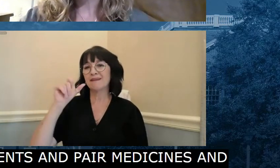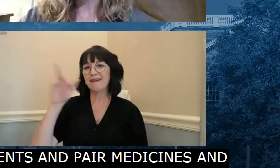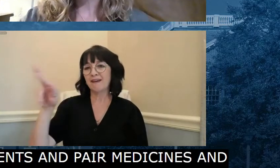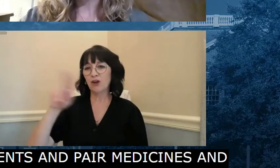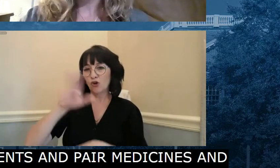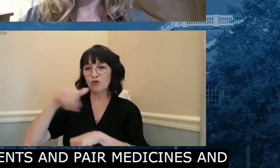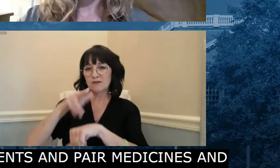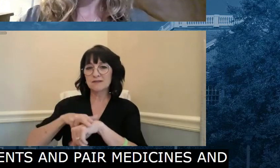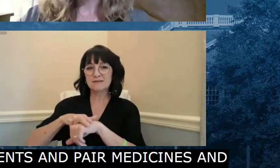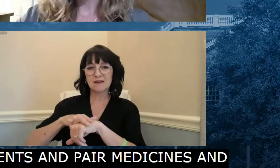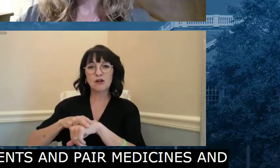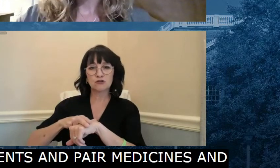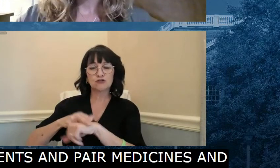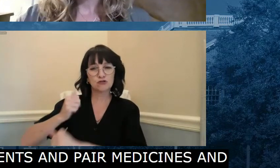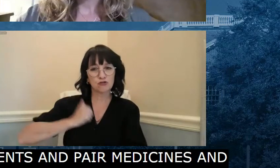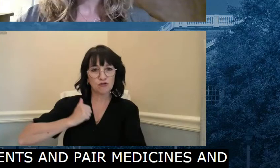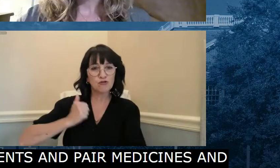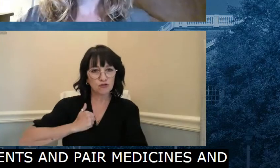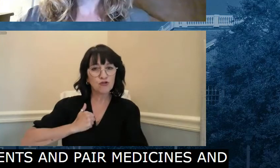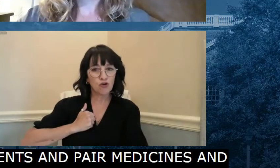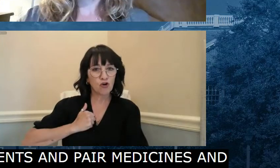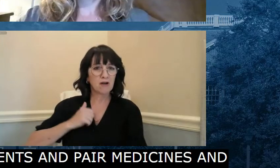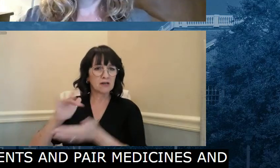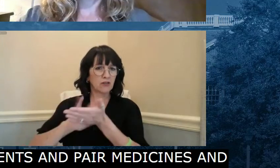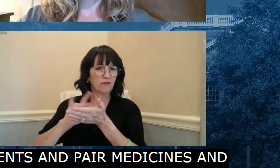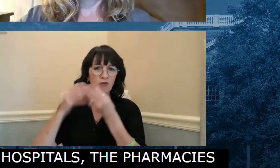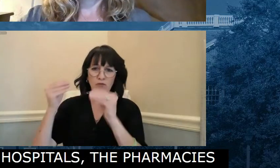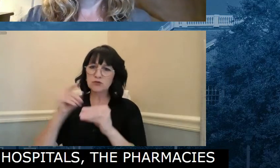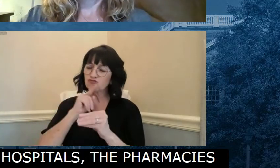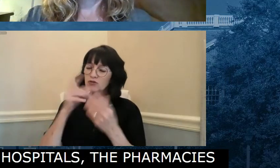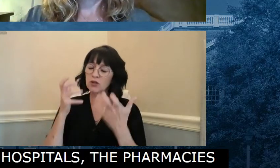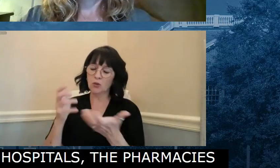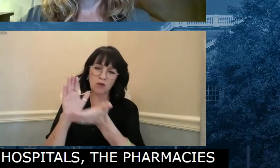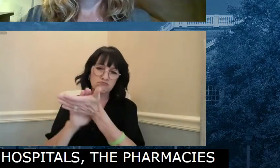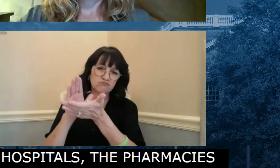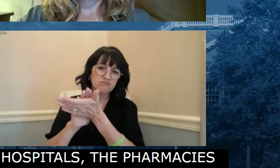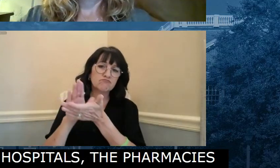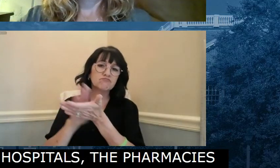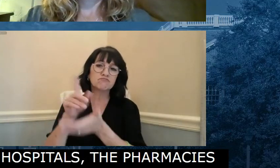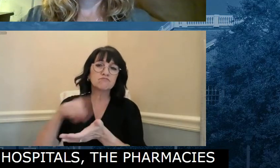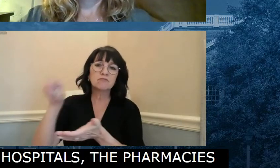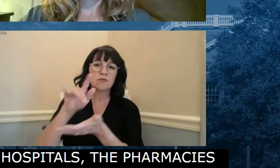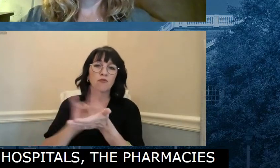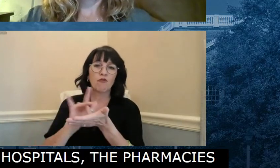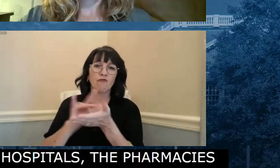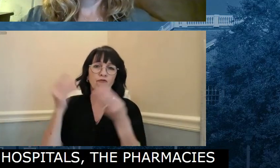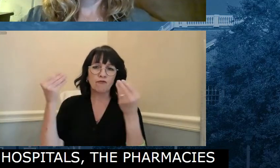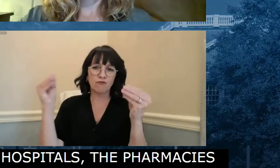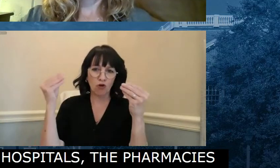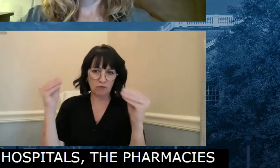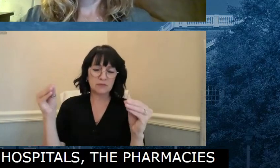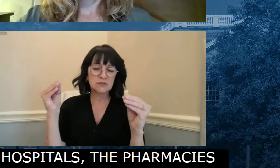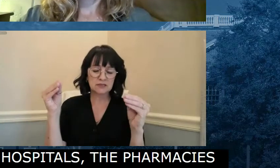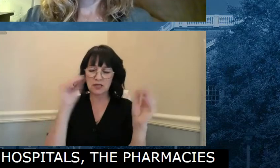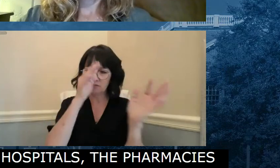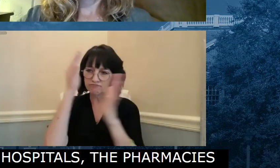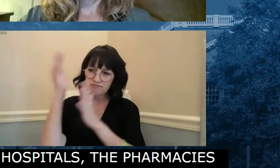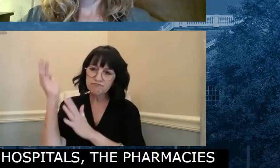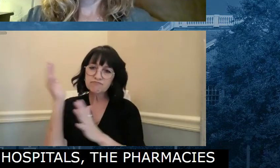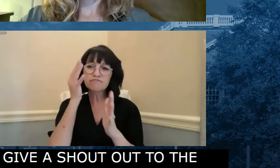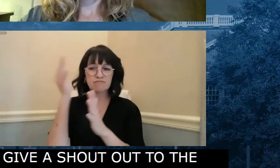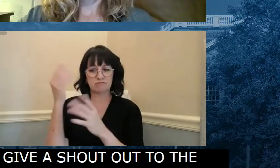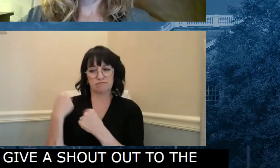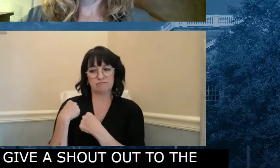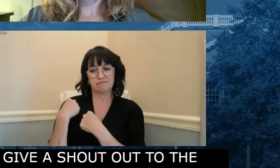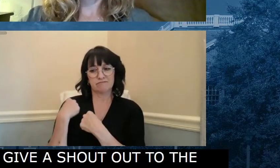big. I got to really give a shout out to the pharmacies over the last several weeks as we really tried